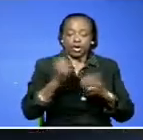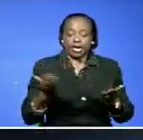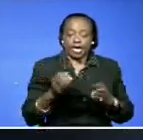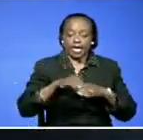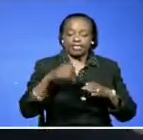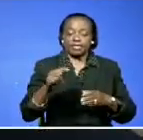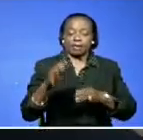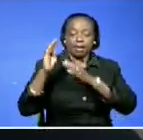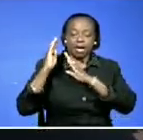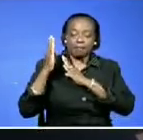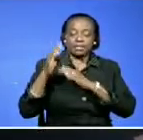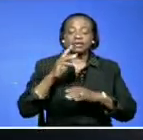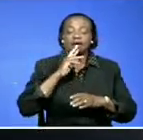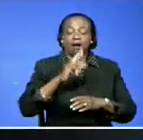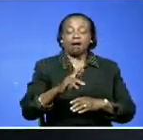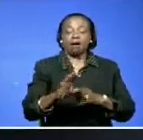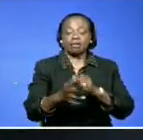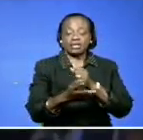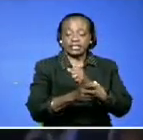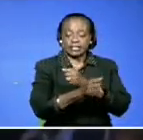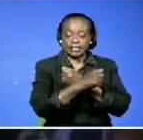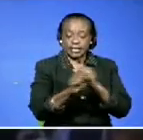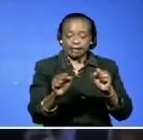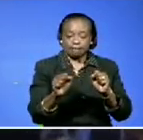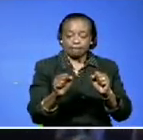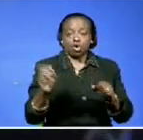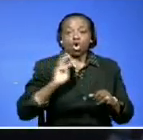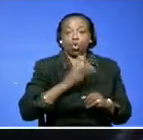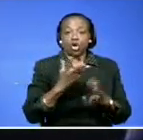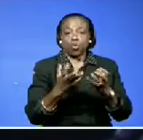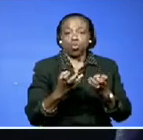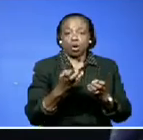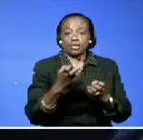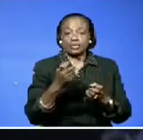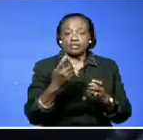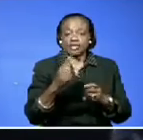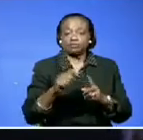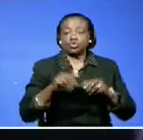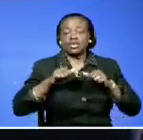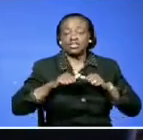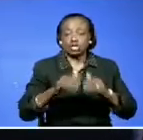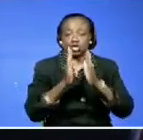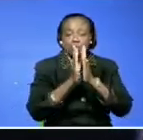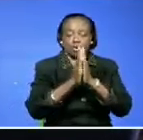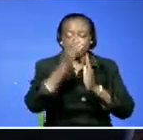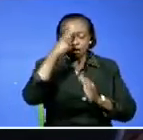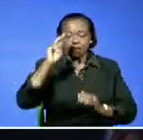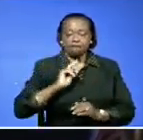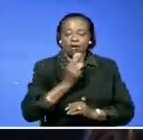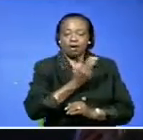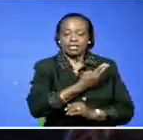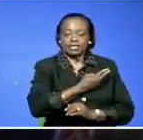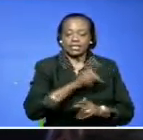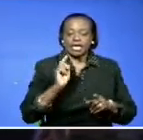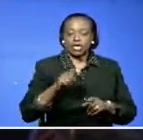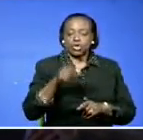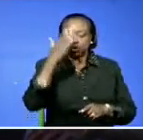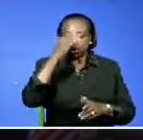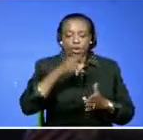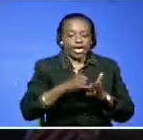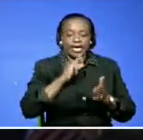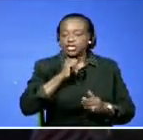are safe. We just want them to continue to pray for us, as you know that it's